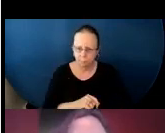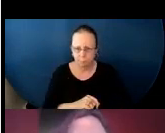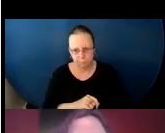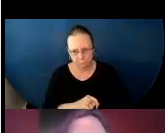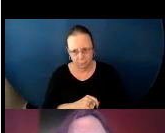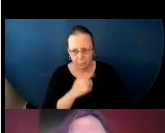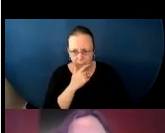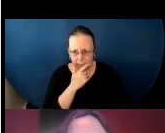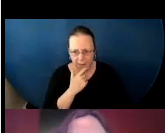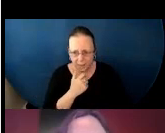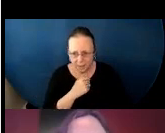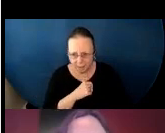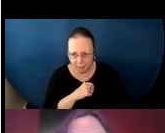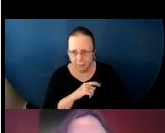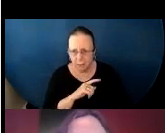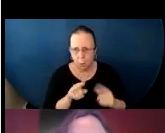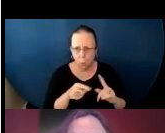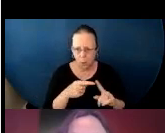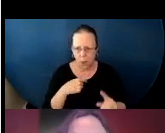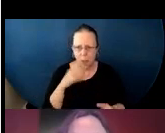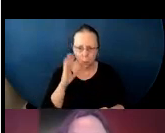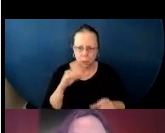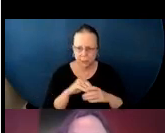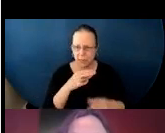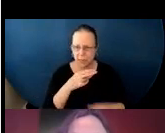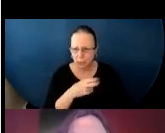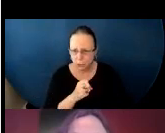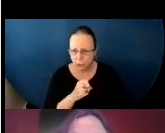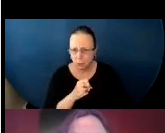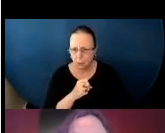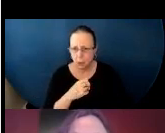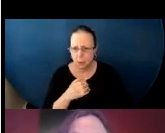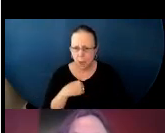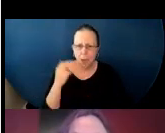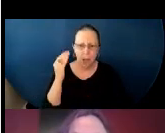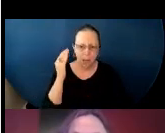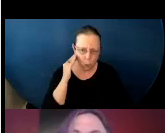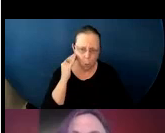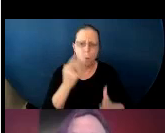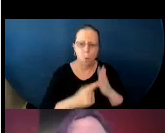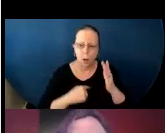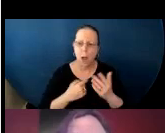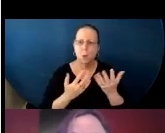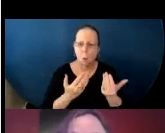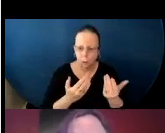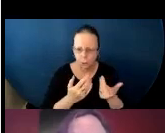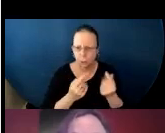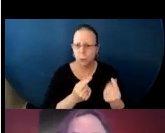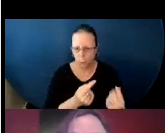So when I was in high school, I knew what I wanted to do.